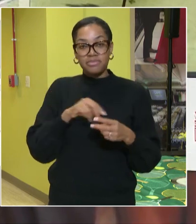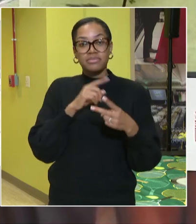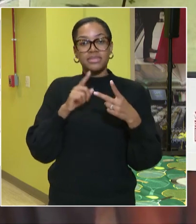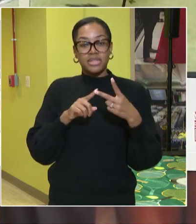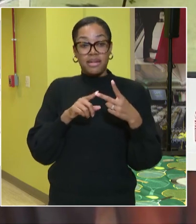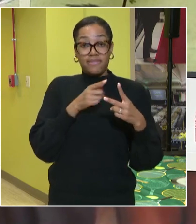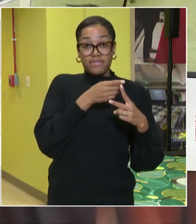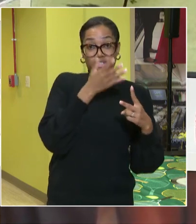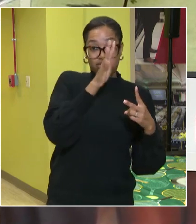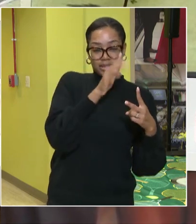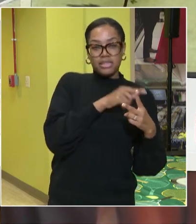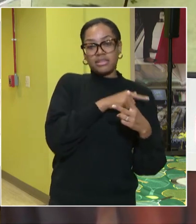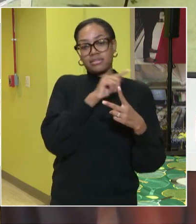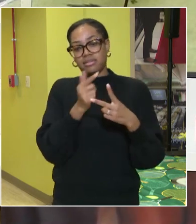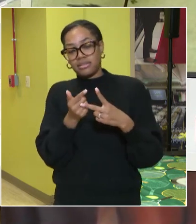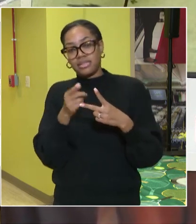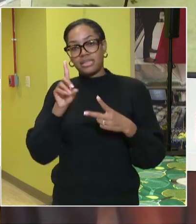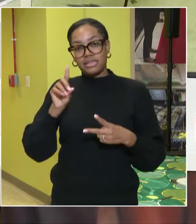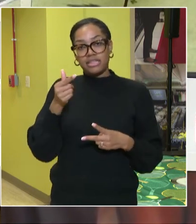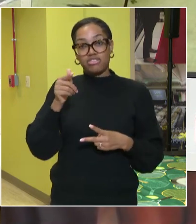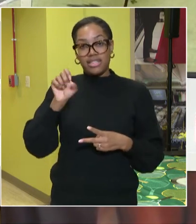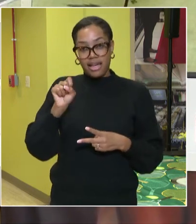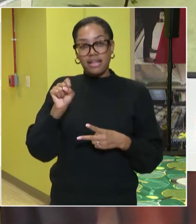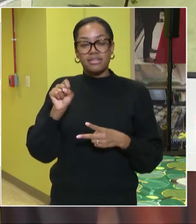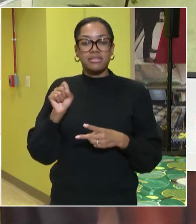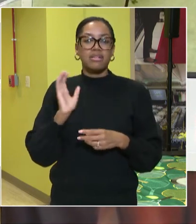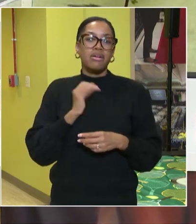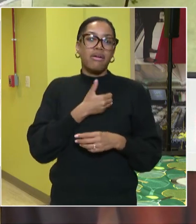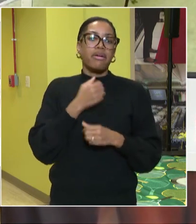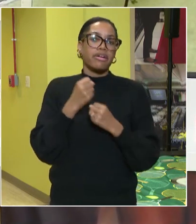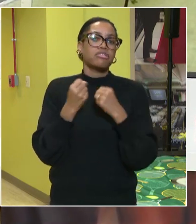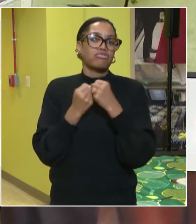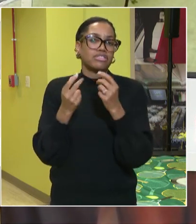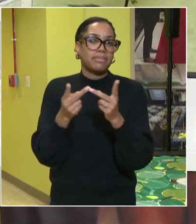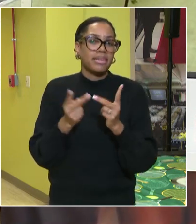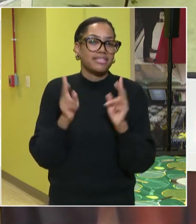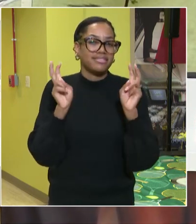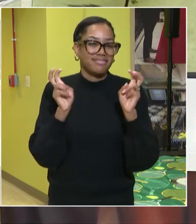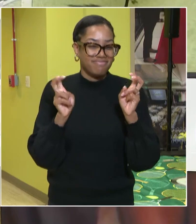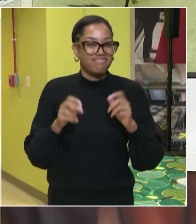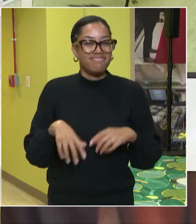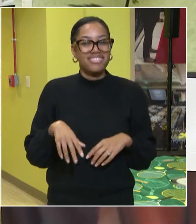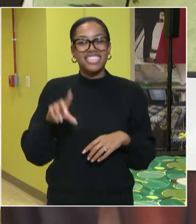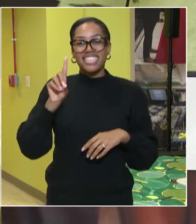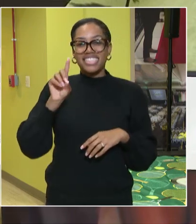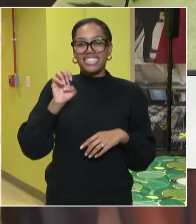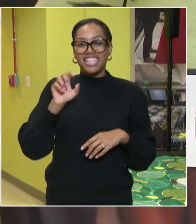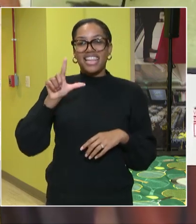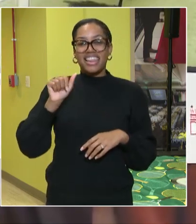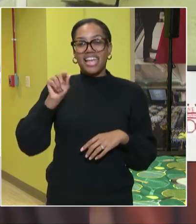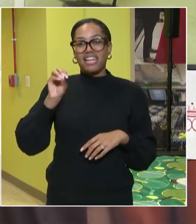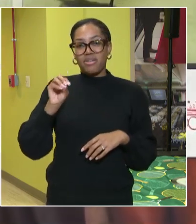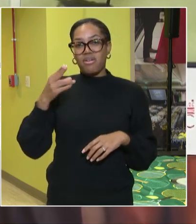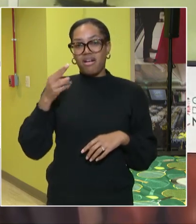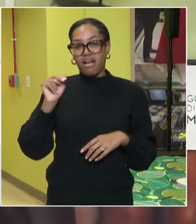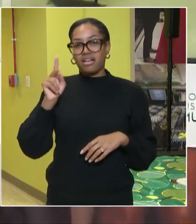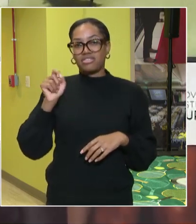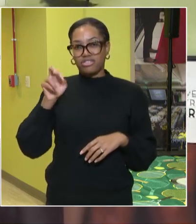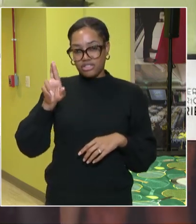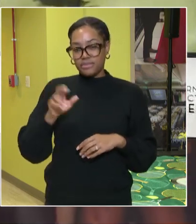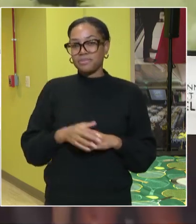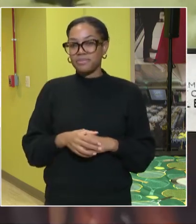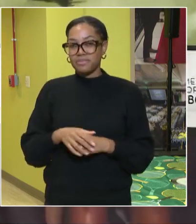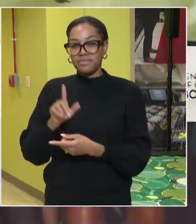the DGS director, and DGS is our construction place, Delano Hunter. Thini.